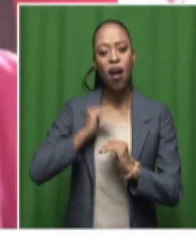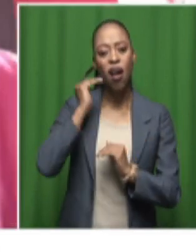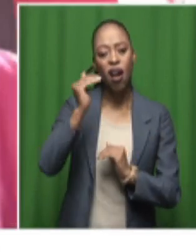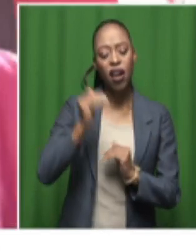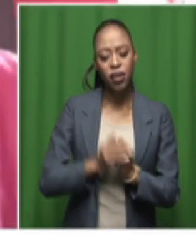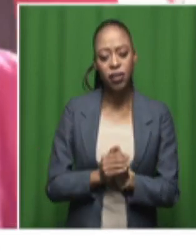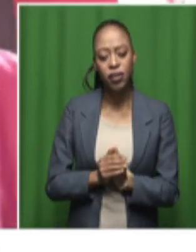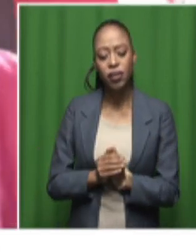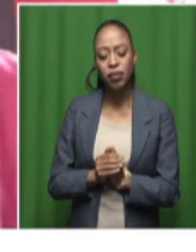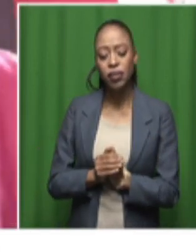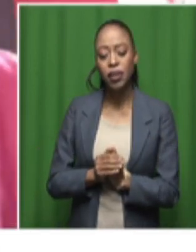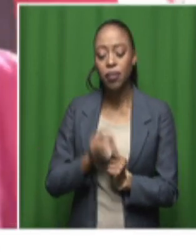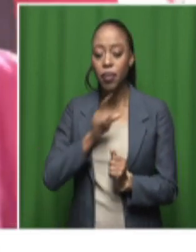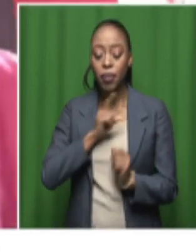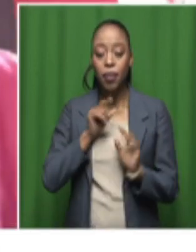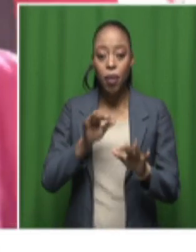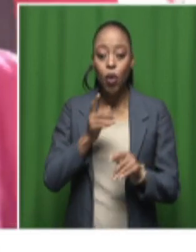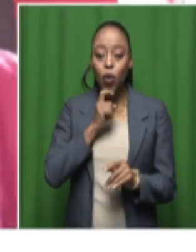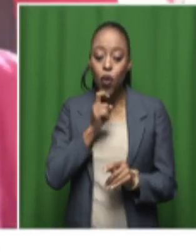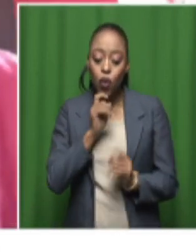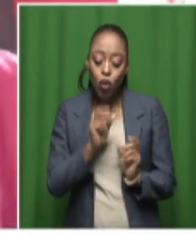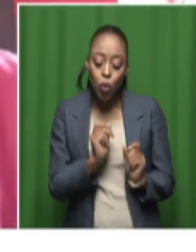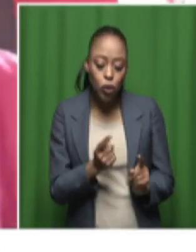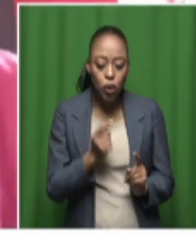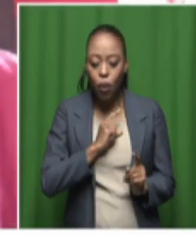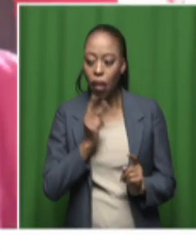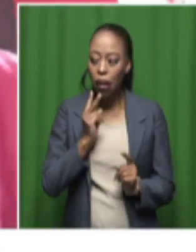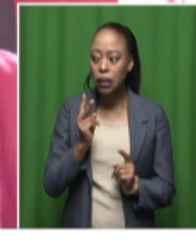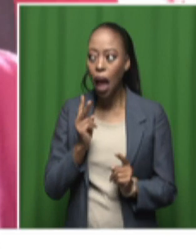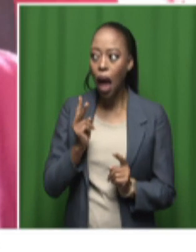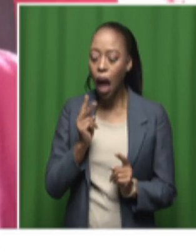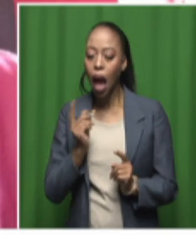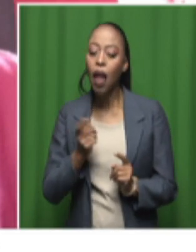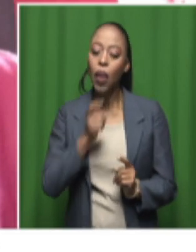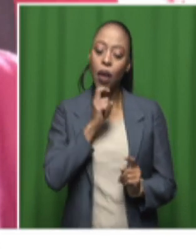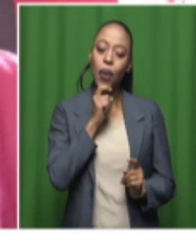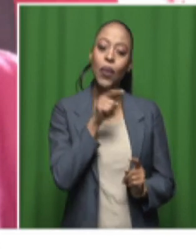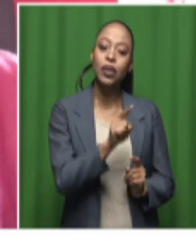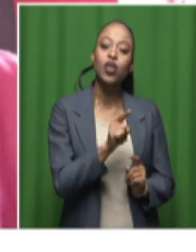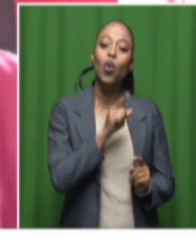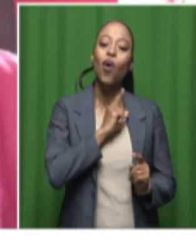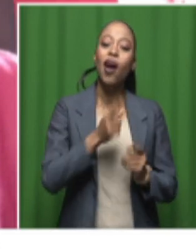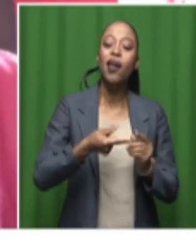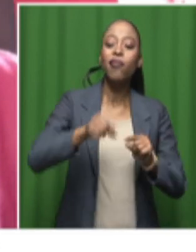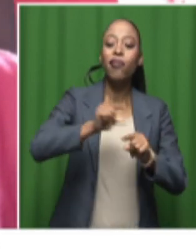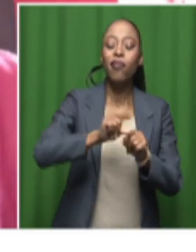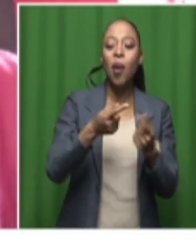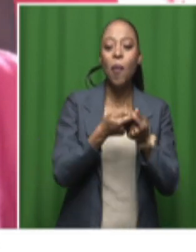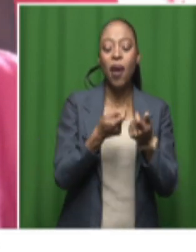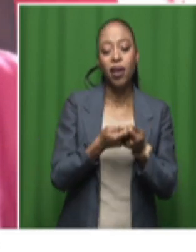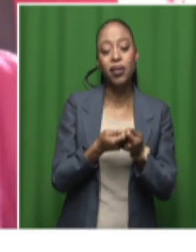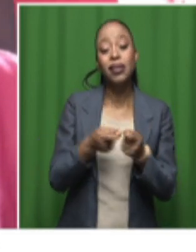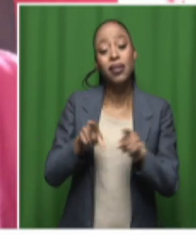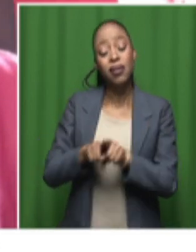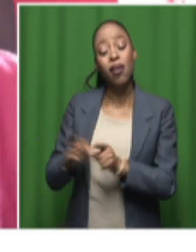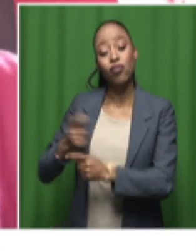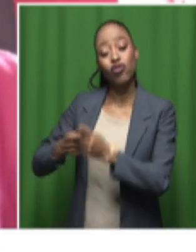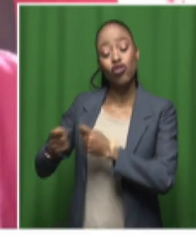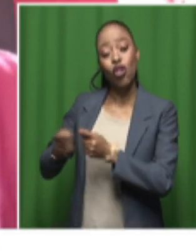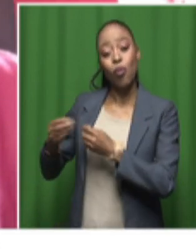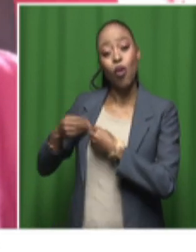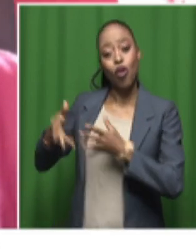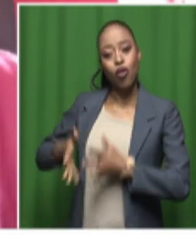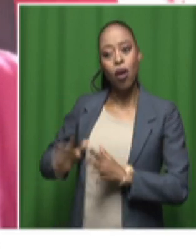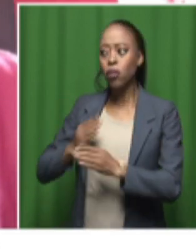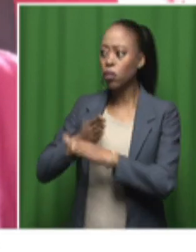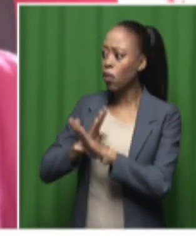word opportunistic, unfortunately, is one that is being used a lot these days, even though retailers would defend it and